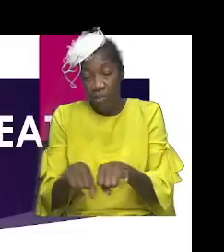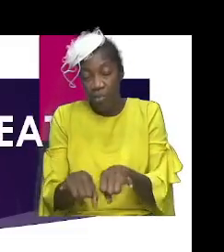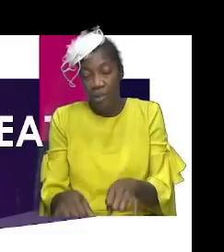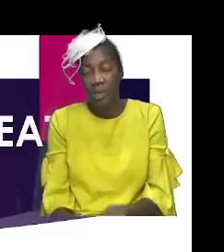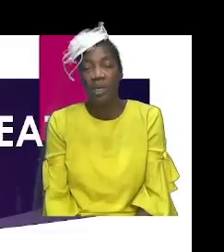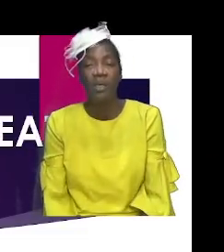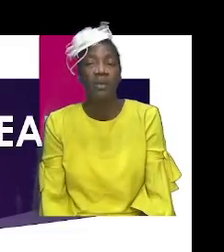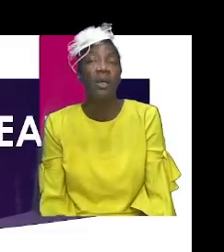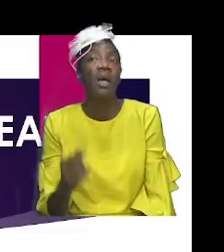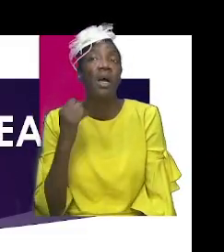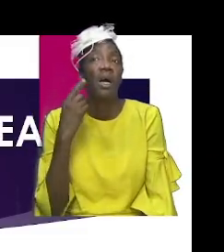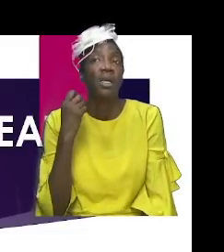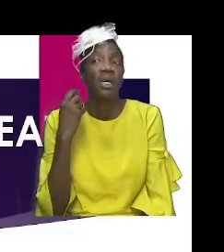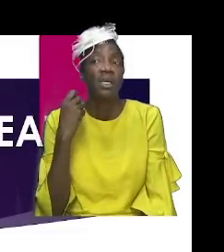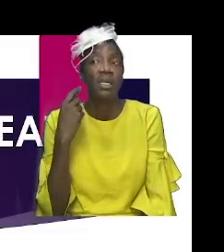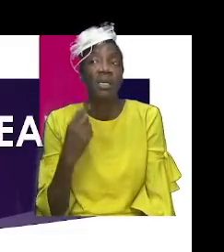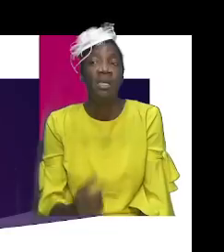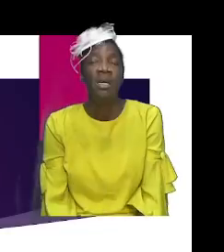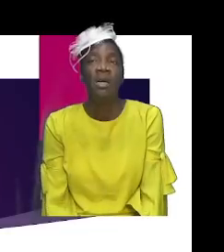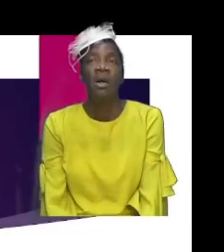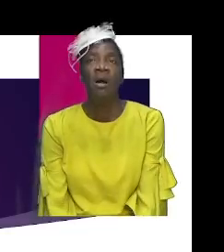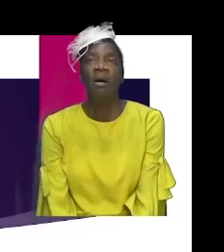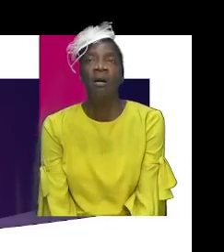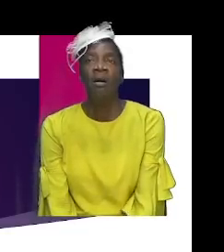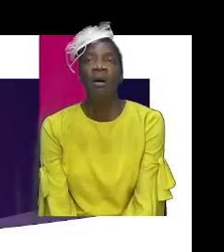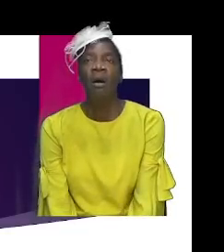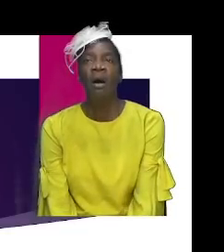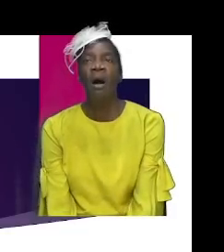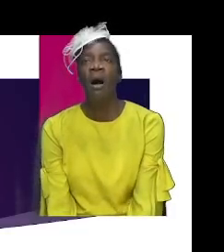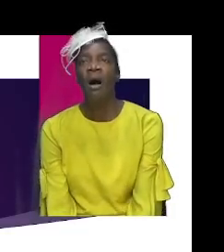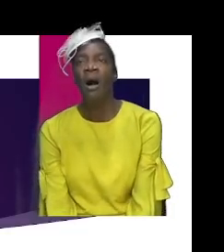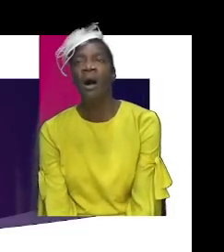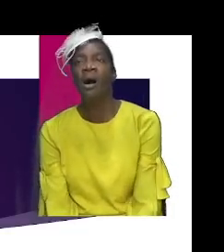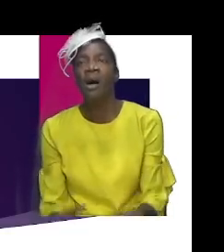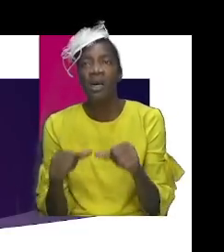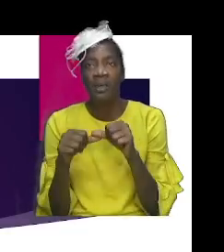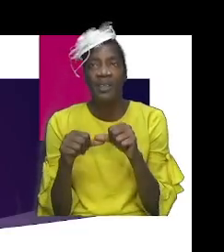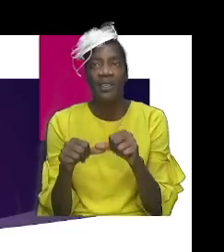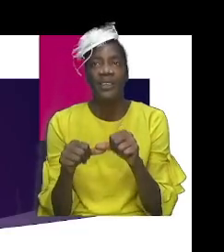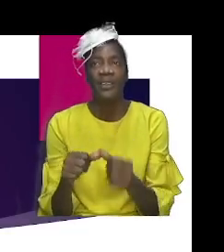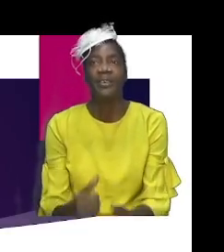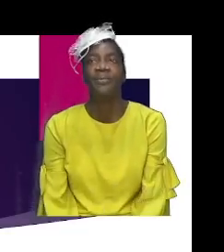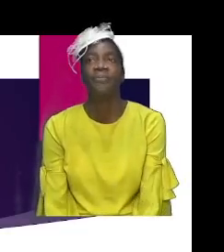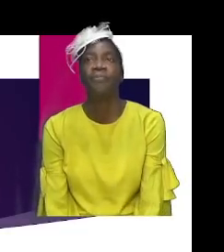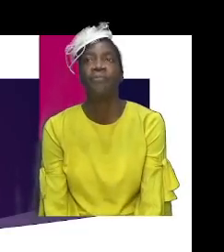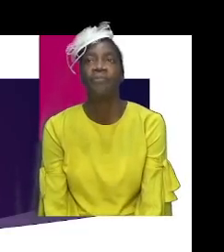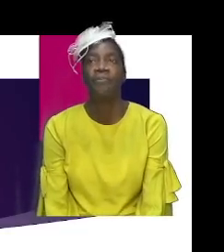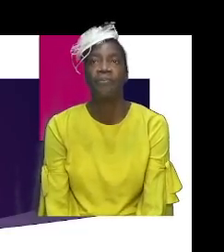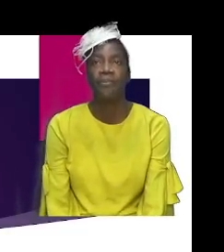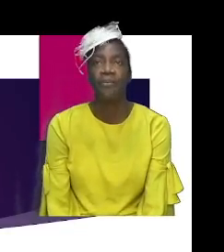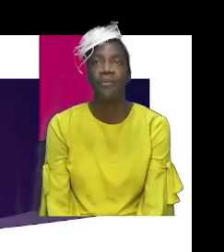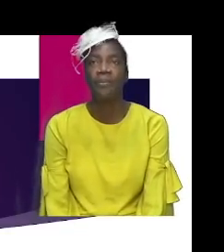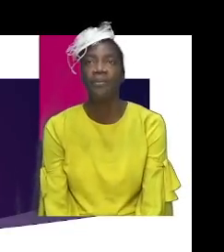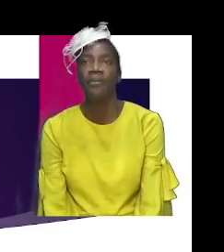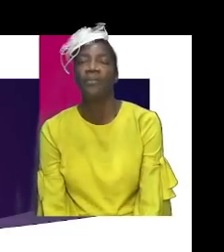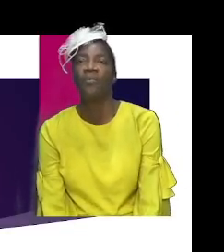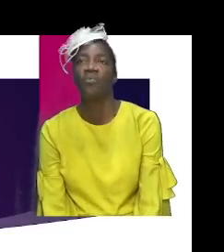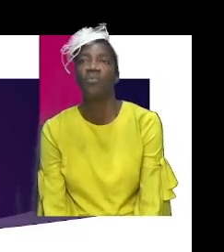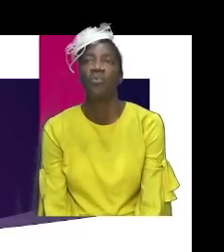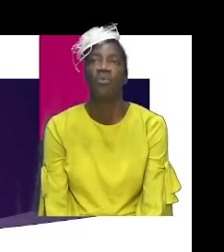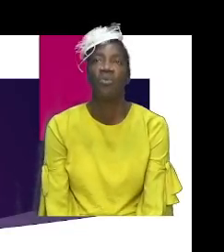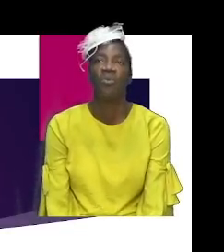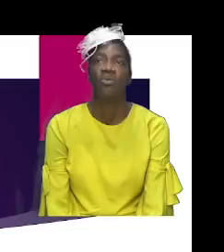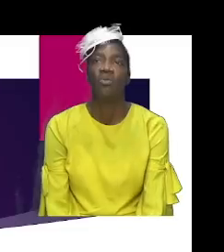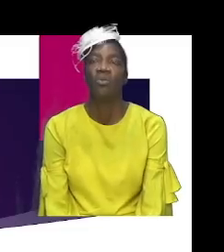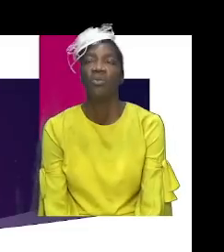that we understand that. So we are going to come to that. But for the time being, we continue to focus for us to understand that